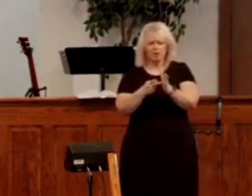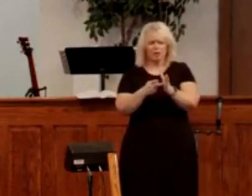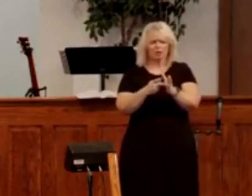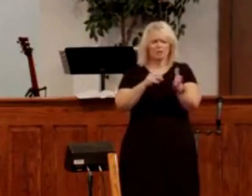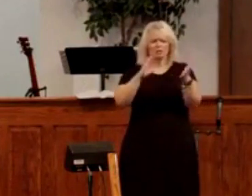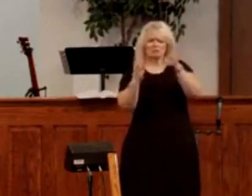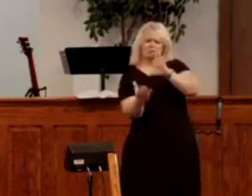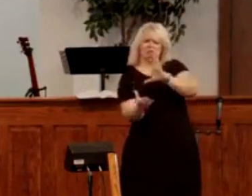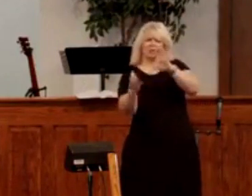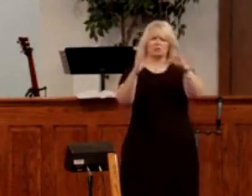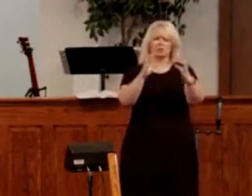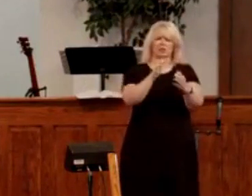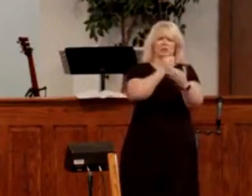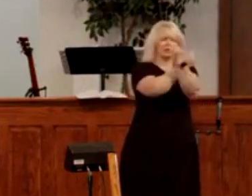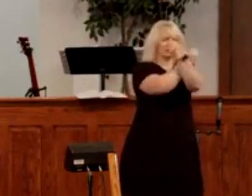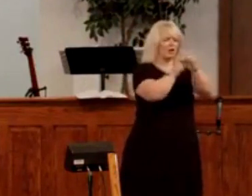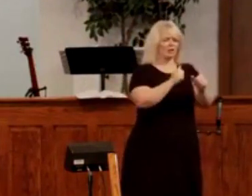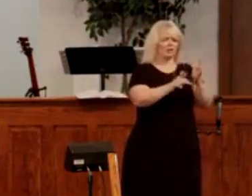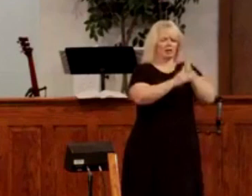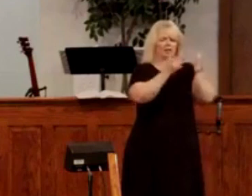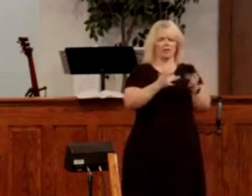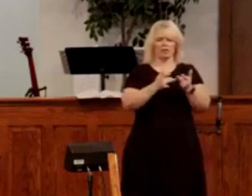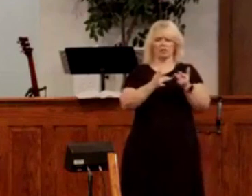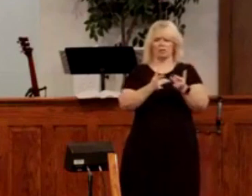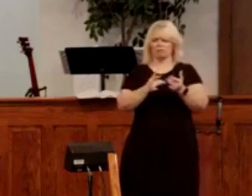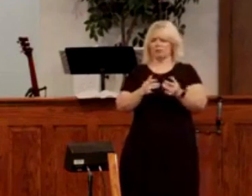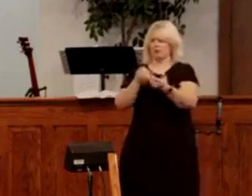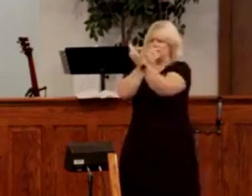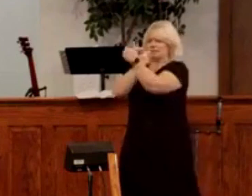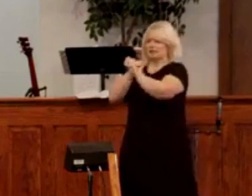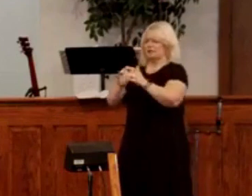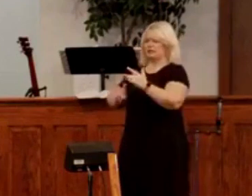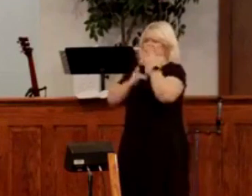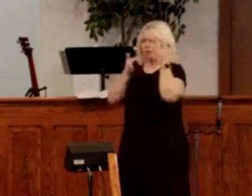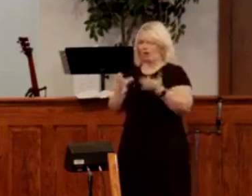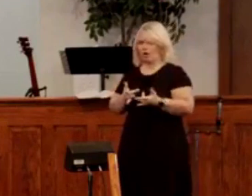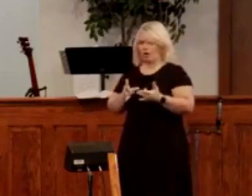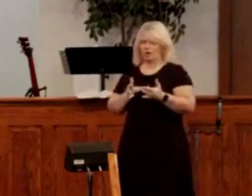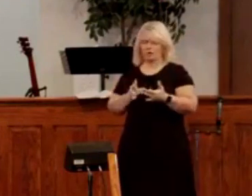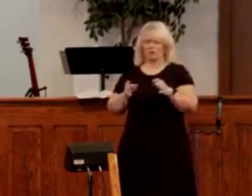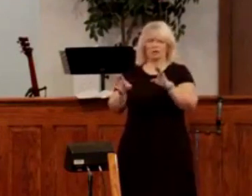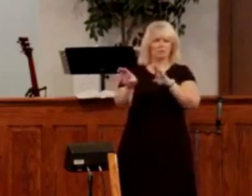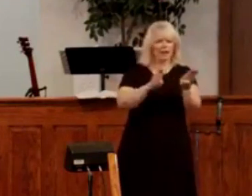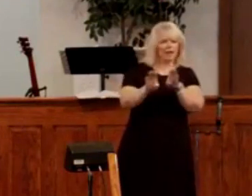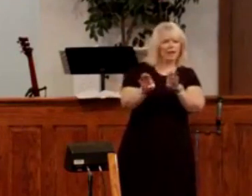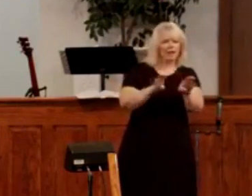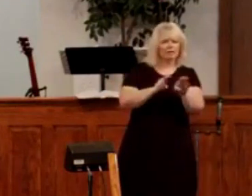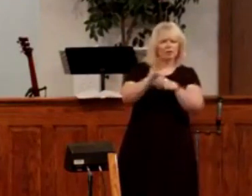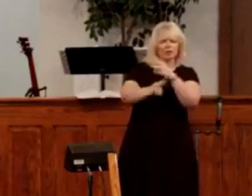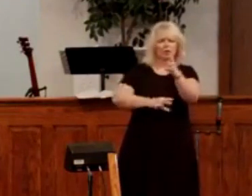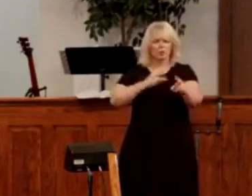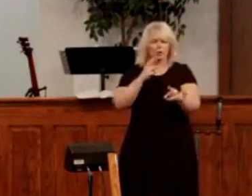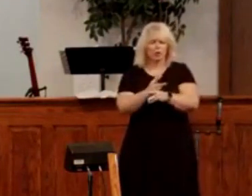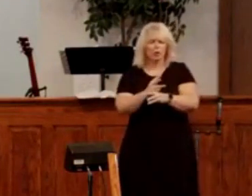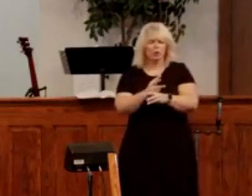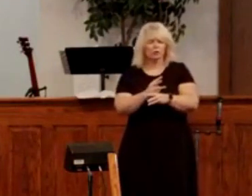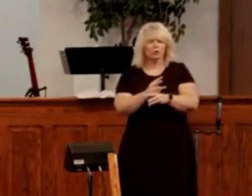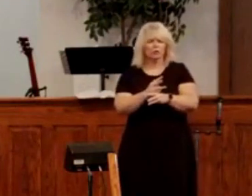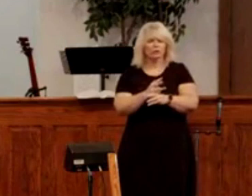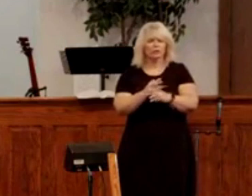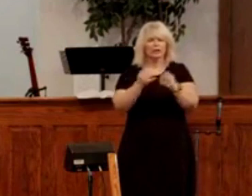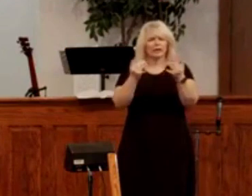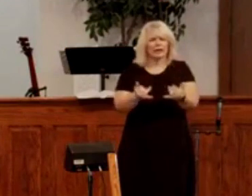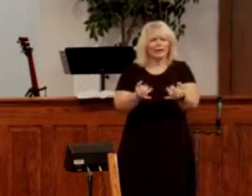compared an unsaved heart versus a saved heart and your actions in a pagan culture and how it looks. And now